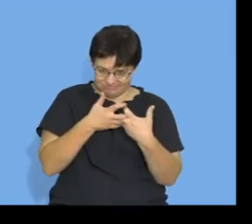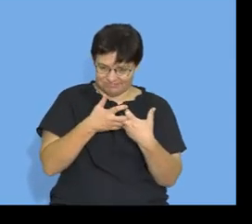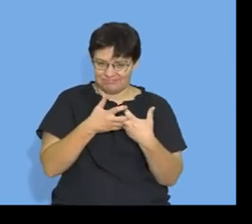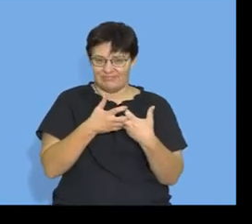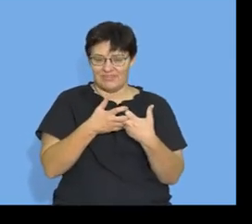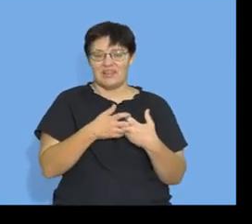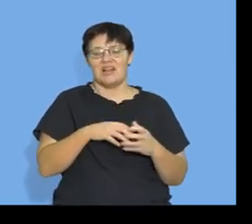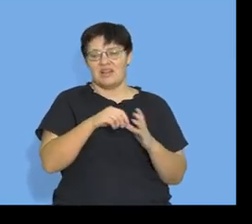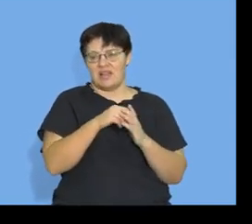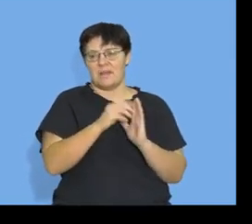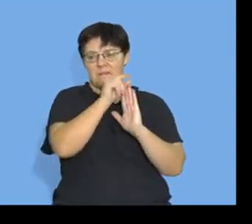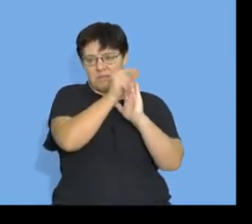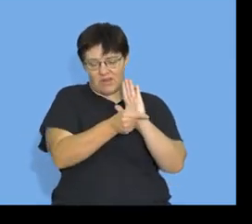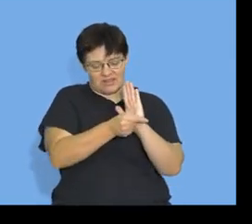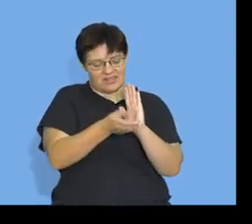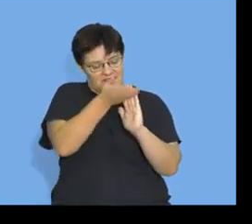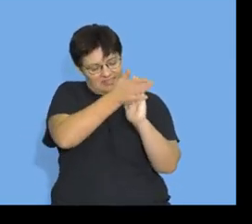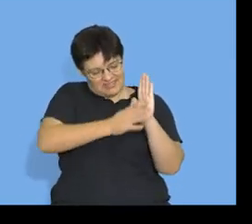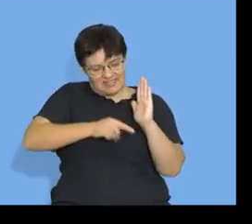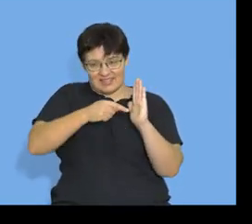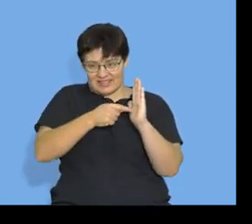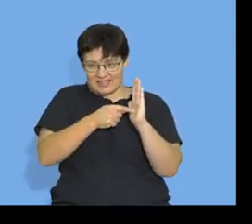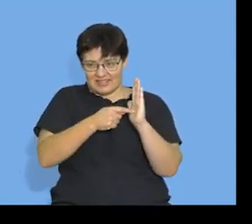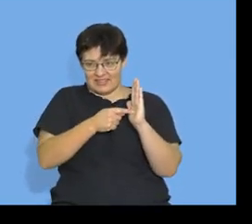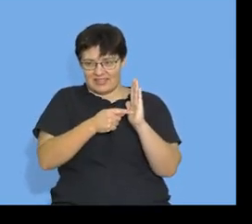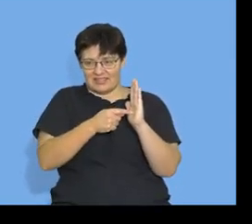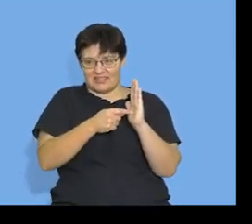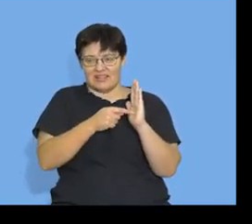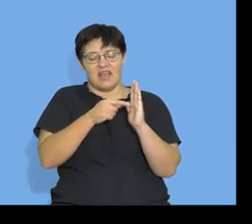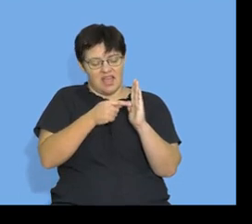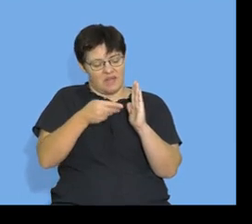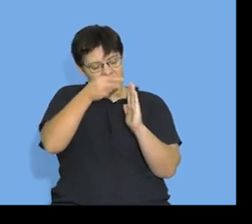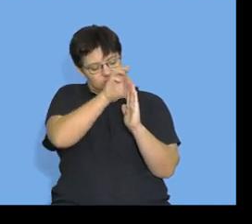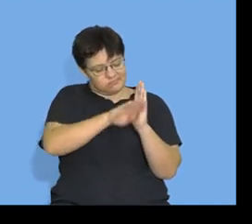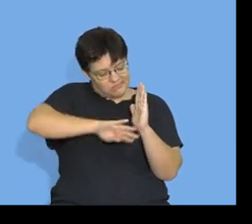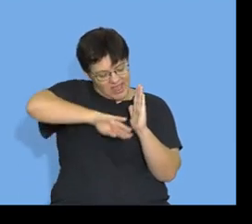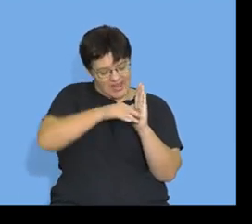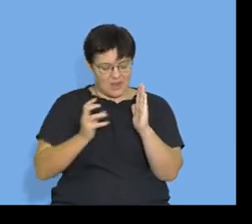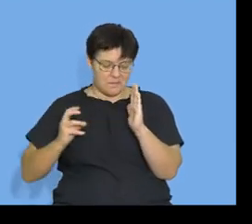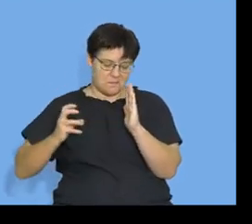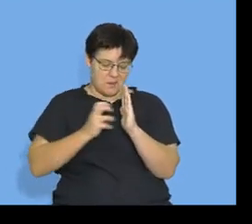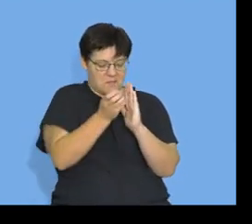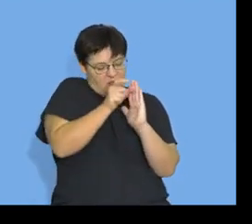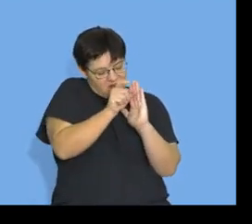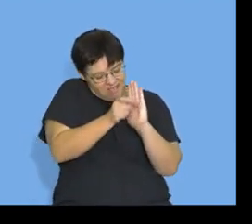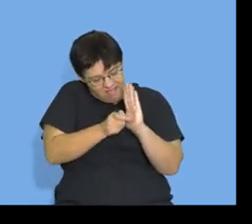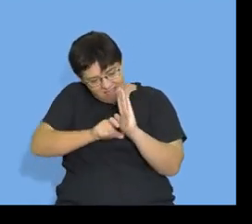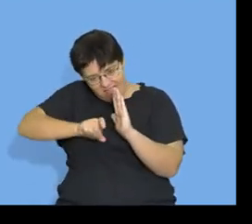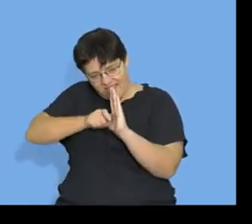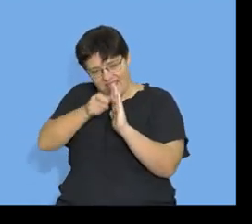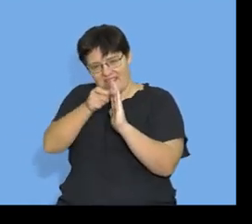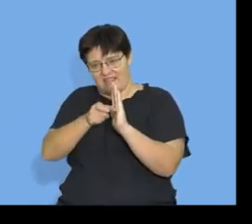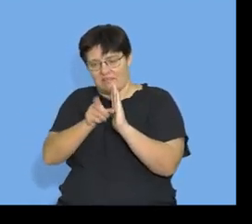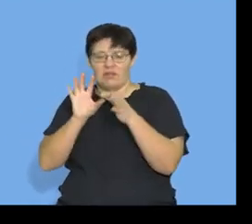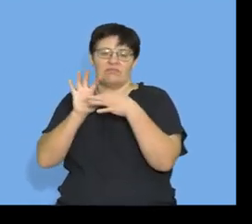internal maternal membrane. So here is the internal maternal endometrial lining in which this placenta